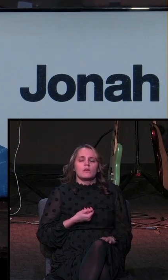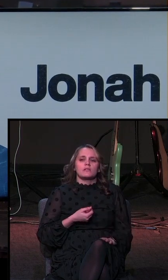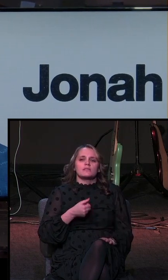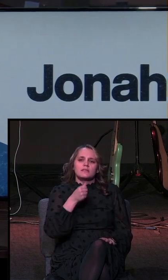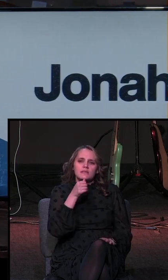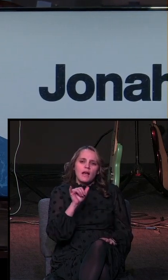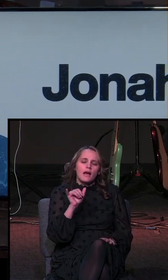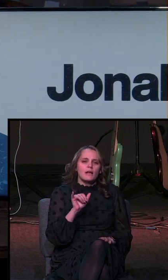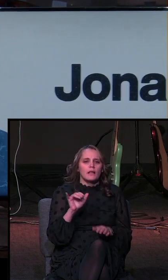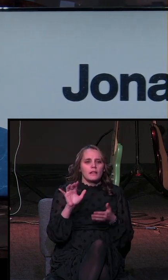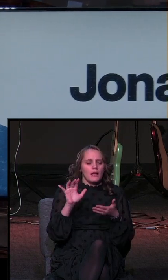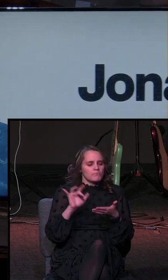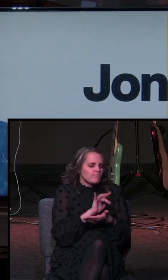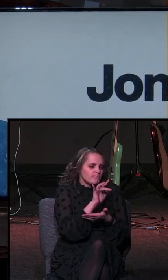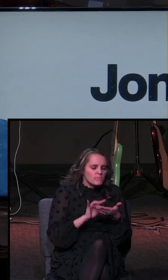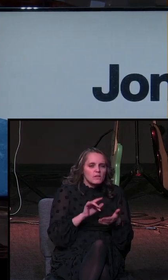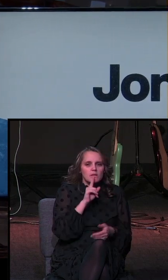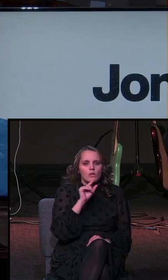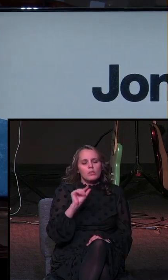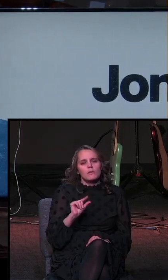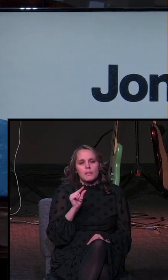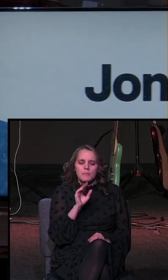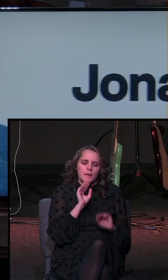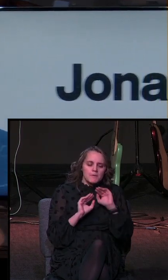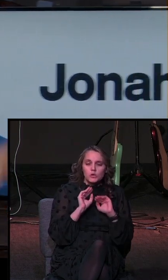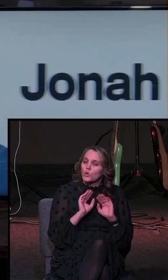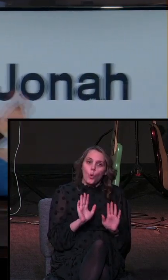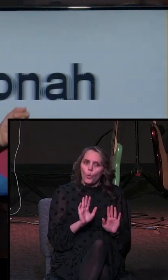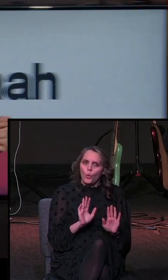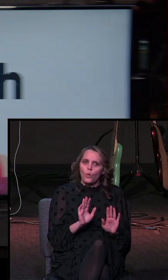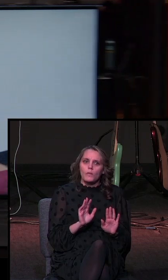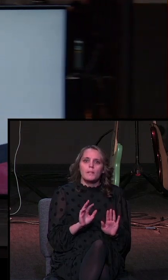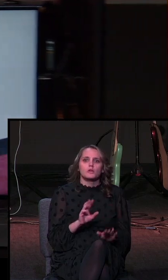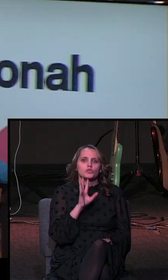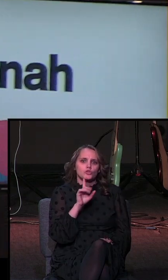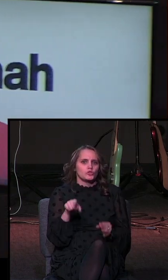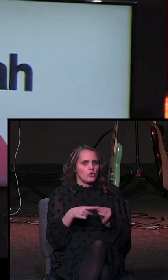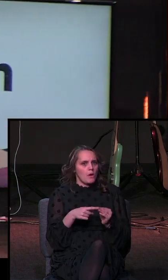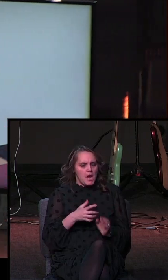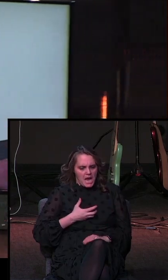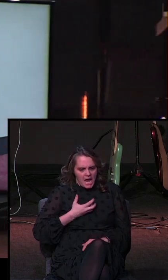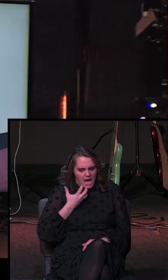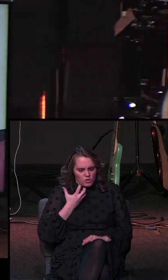know, low-grade frustration. That's not what we're talking about here. We're talking about anger that gets hot and that gets intense right now. It's like a